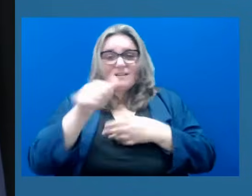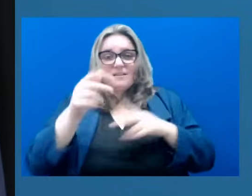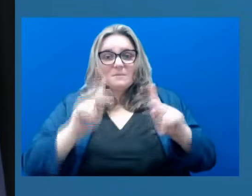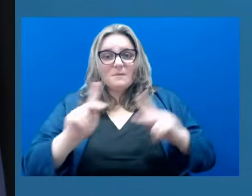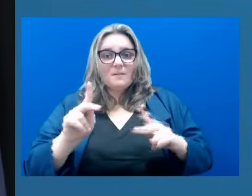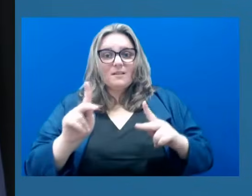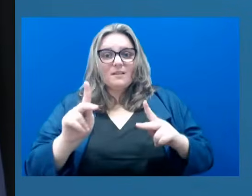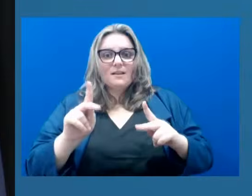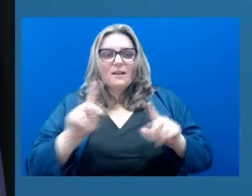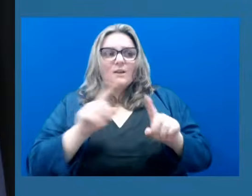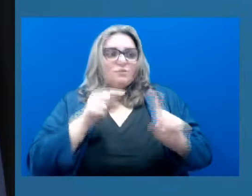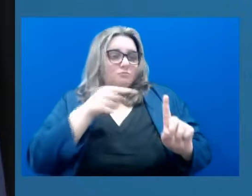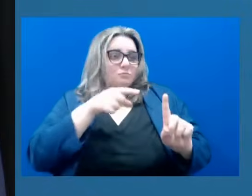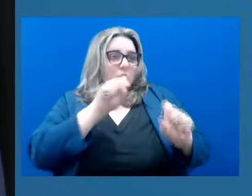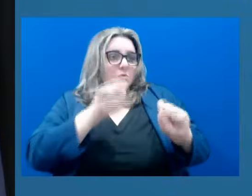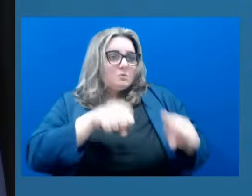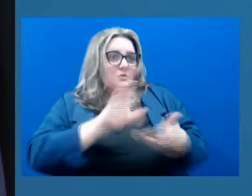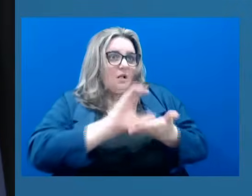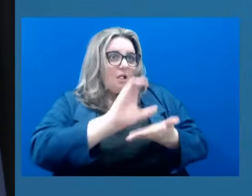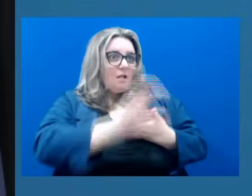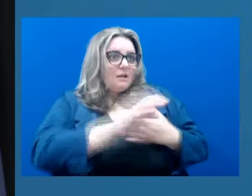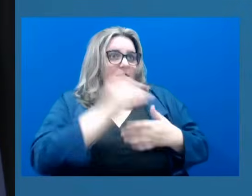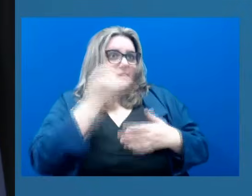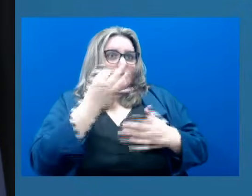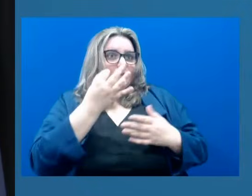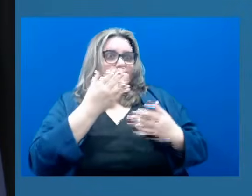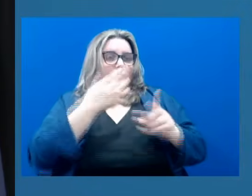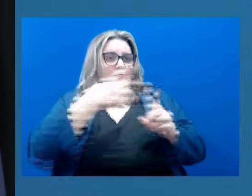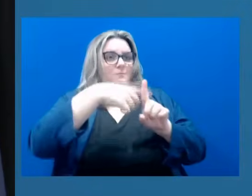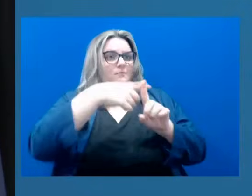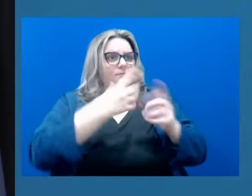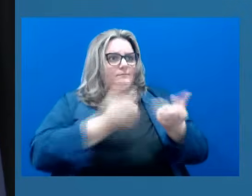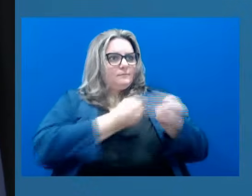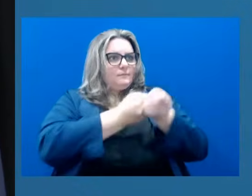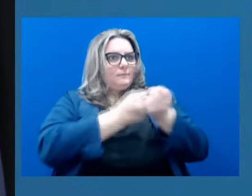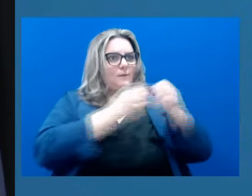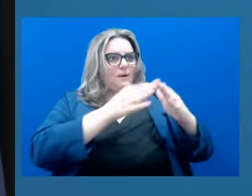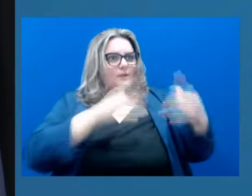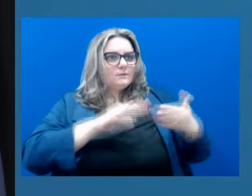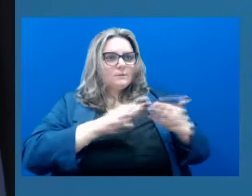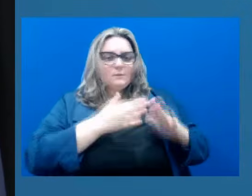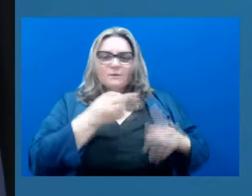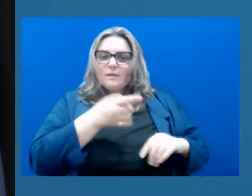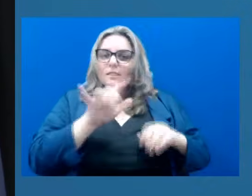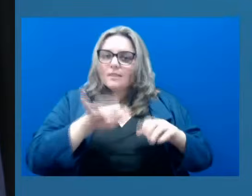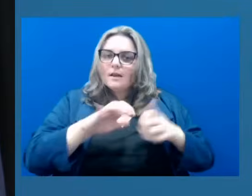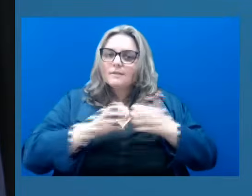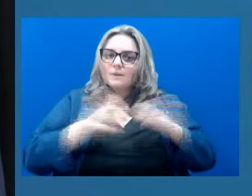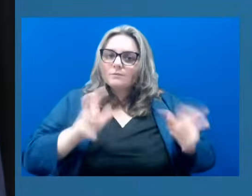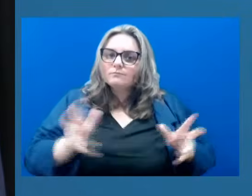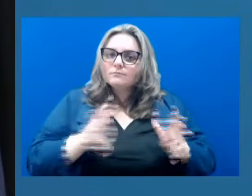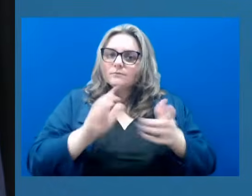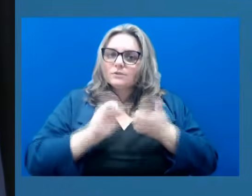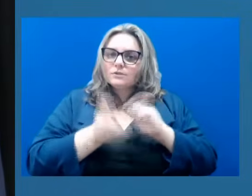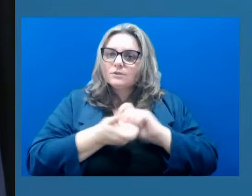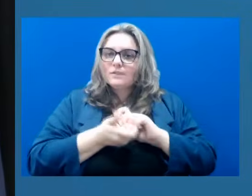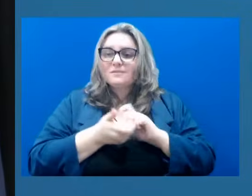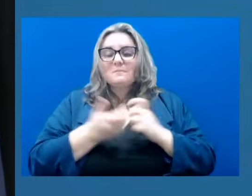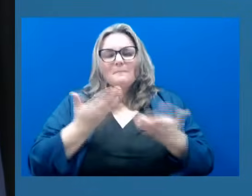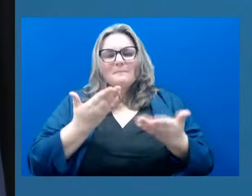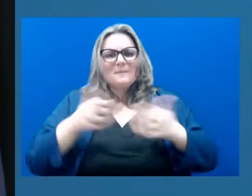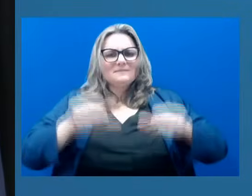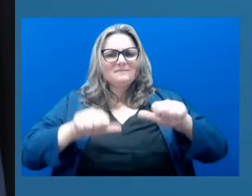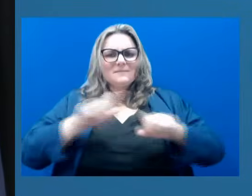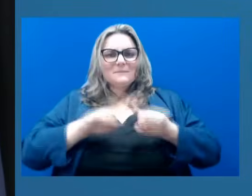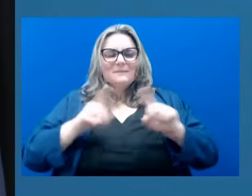pro-housing community. That's how you start driving change, okay? Perhaps reluctantly at first, but now they're starting to see the value of this.